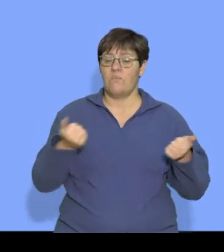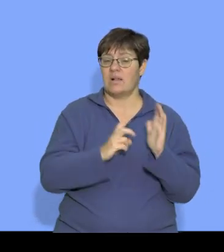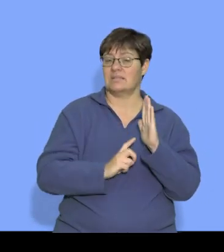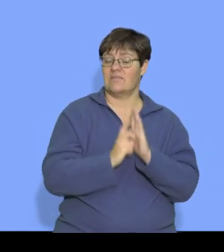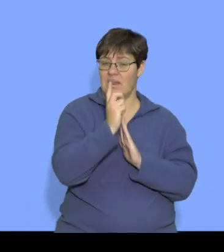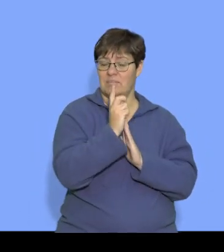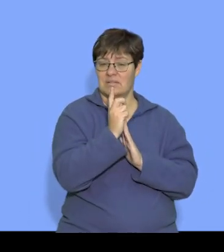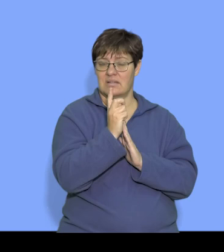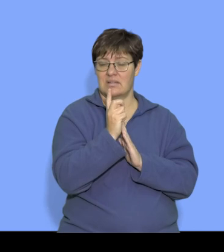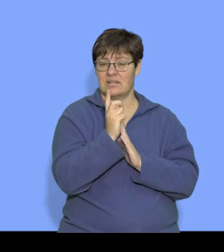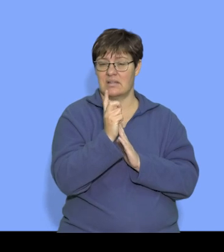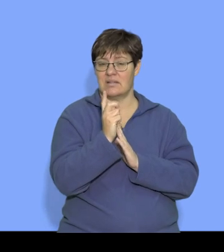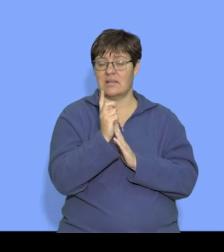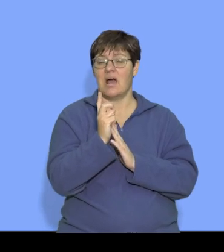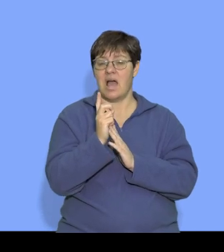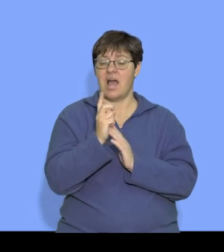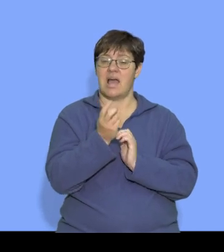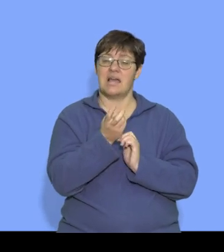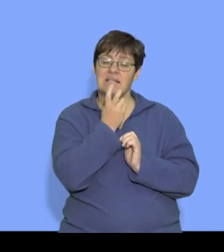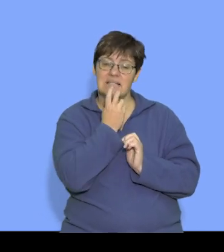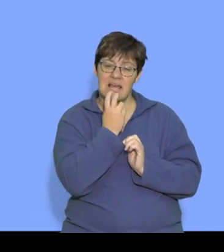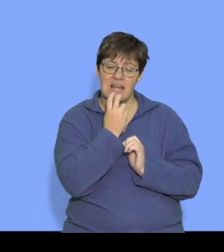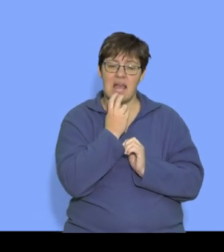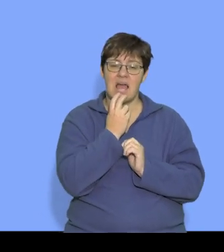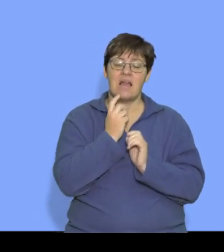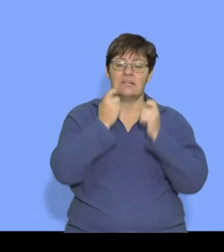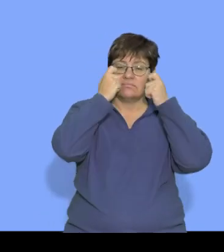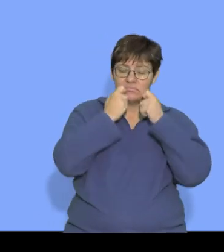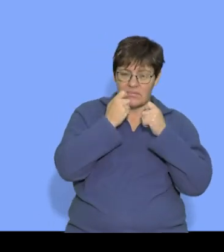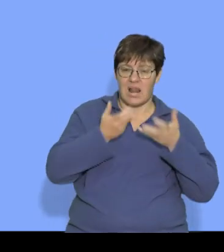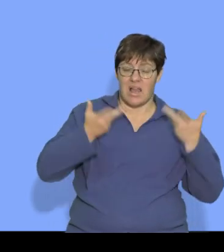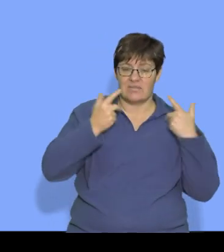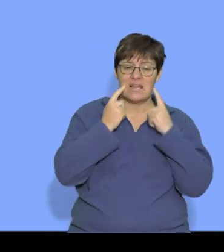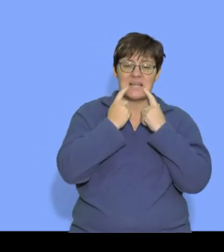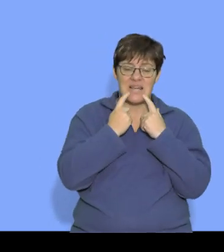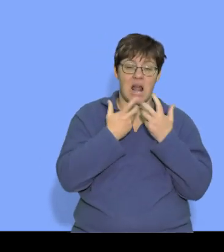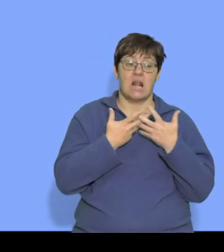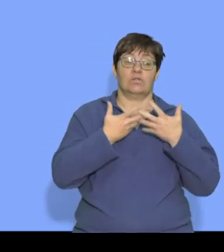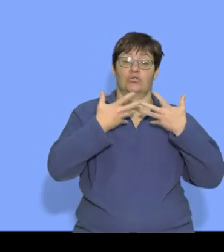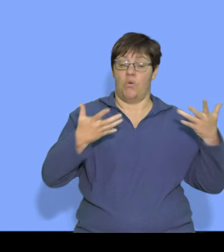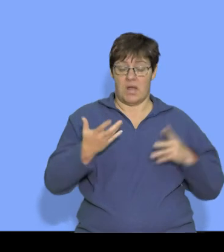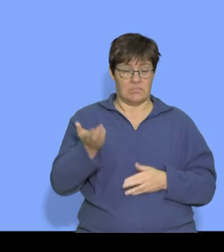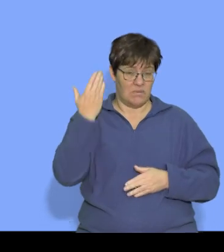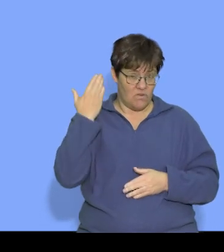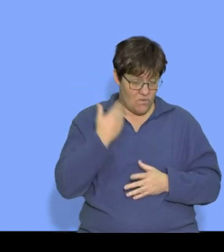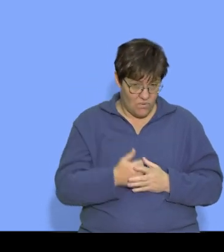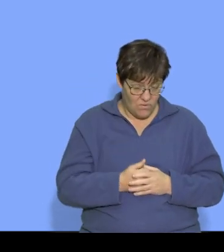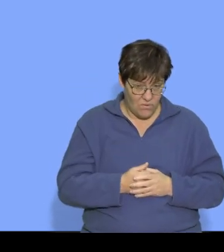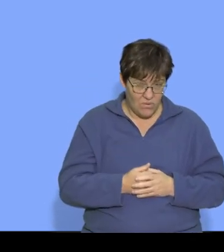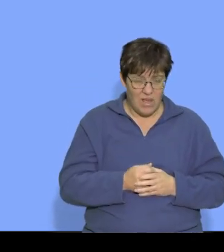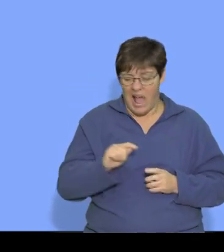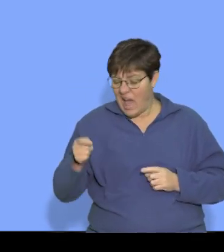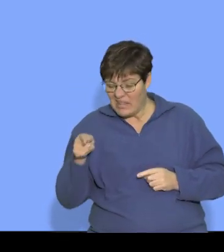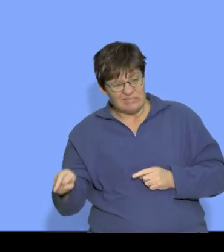generally well-developed incisors, subtle canines, which you see there. We don't use our canines